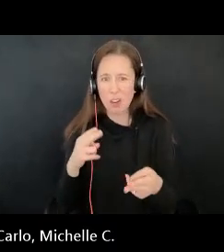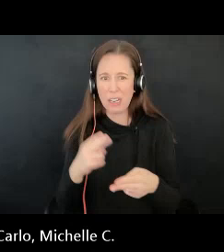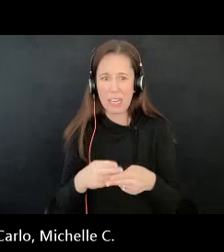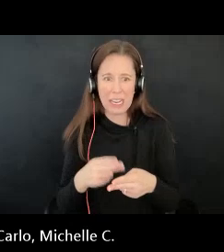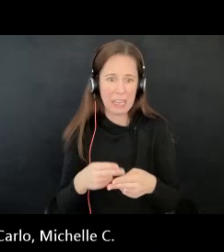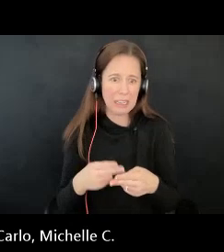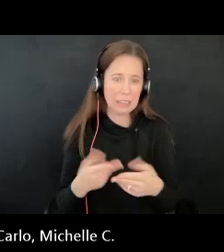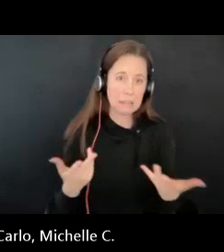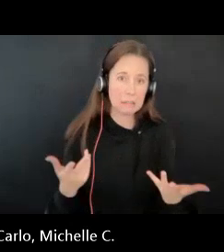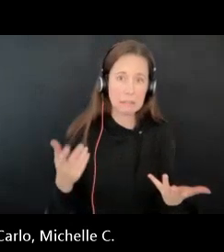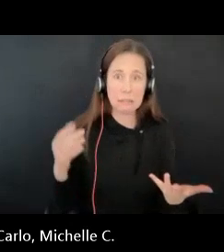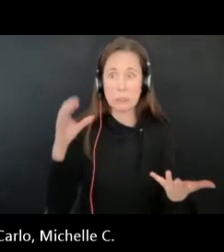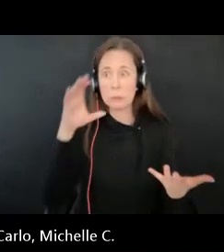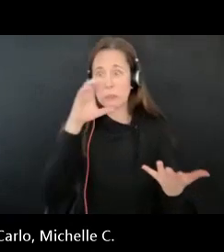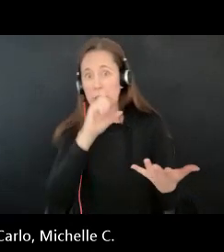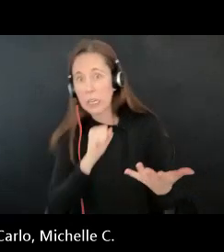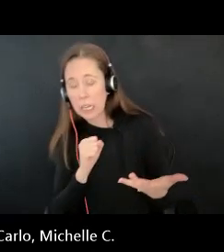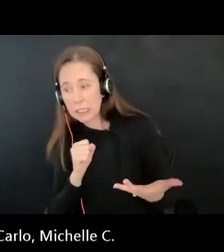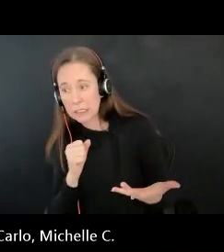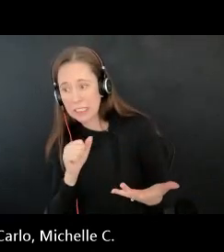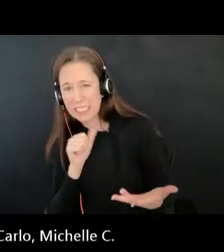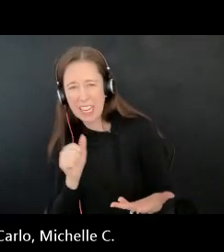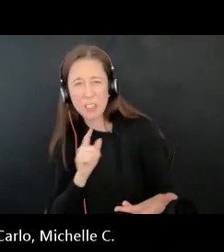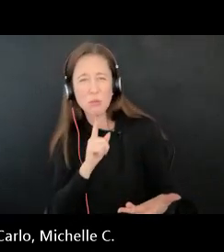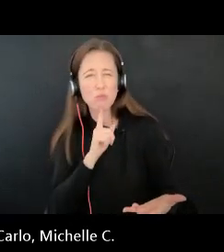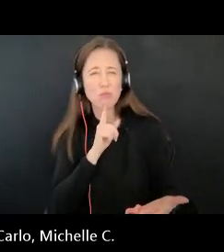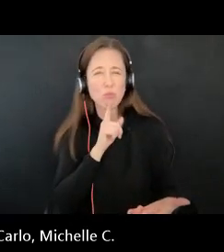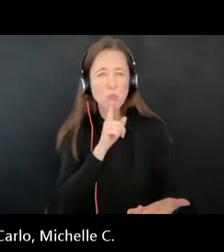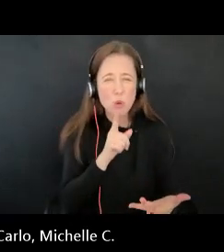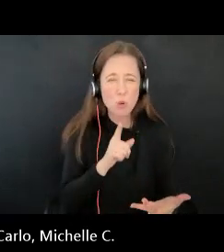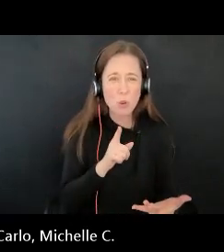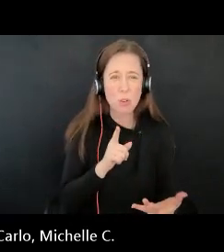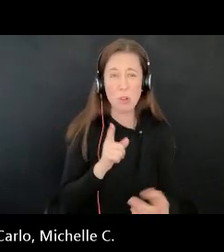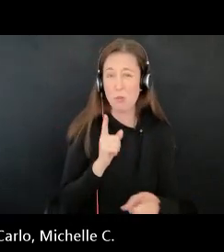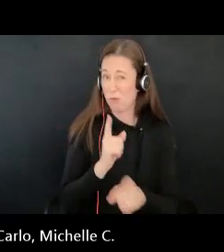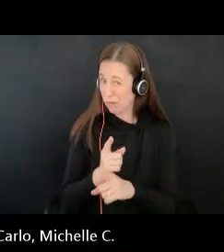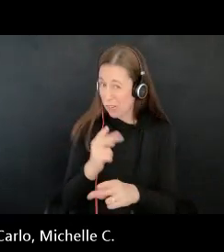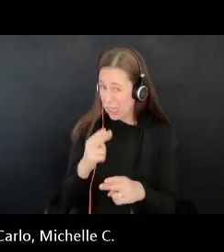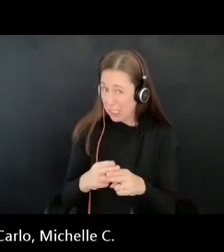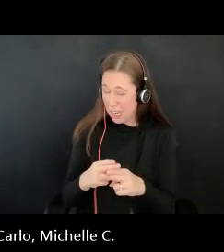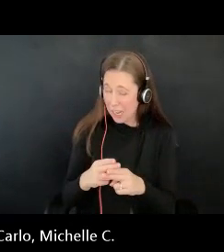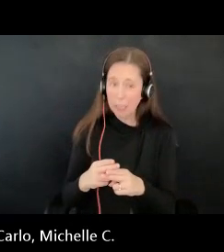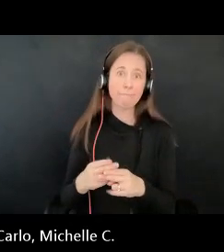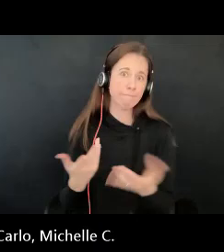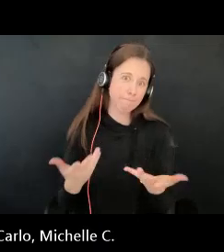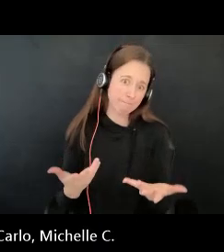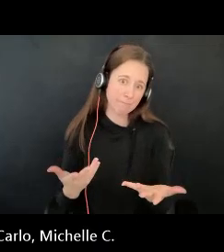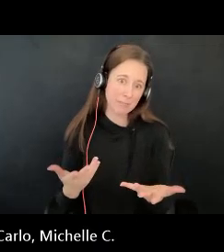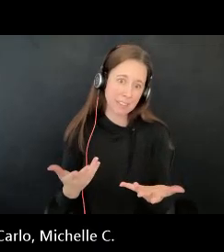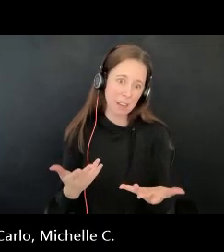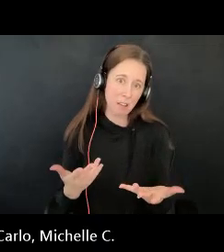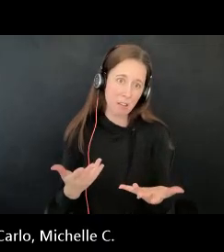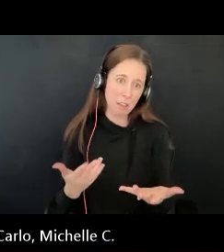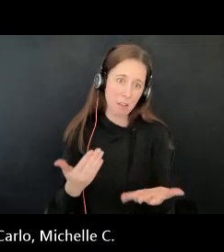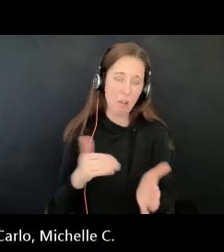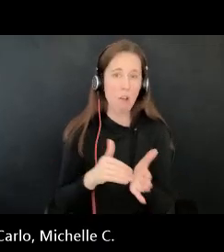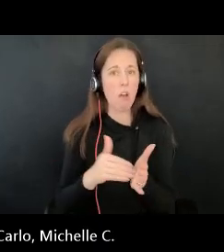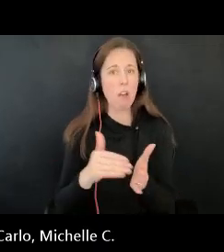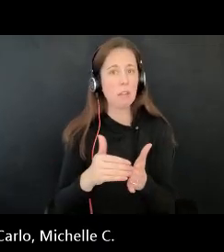amount of assumptions and, and associations have to be made because there's often a lack of